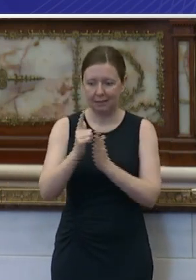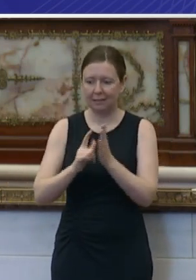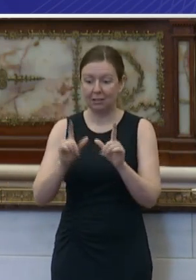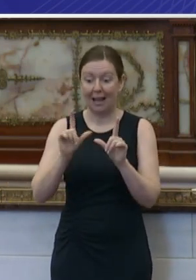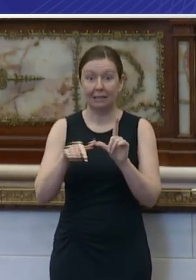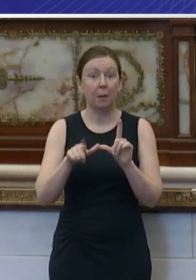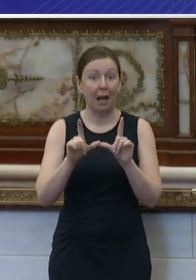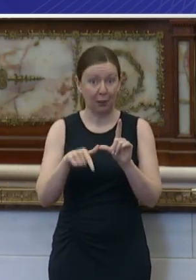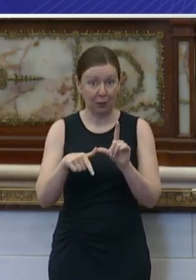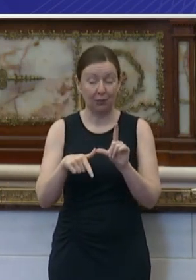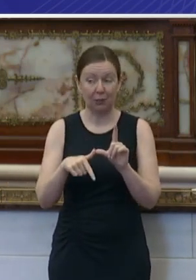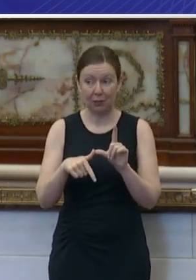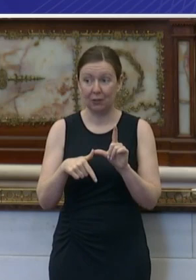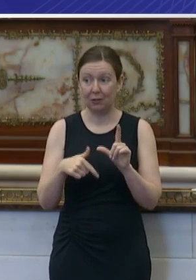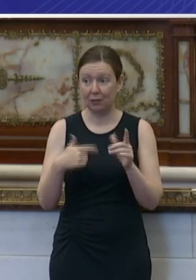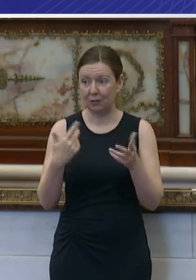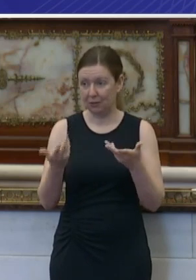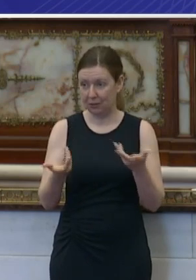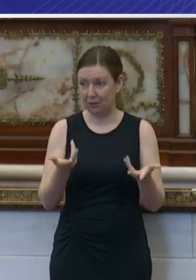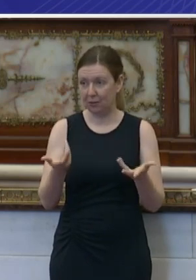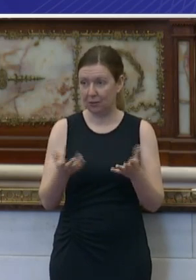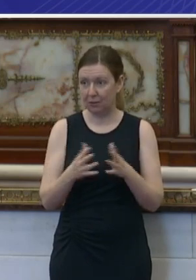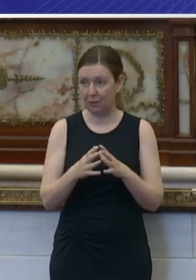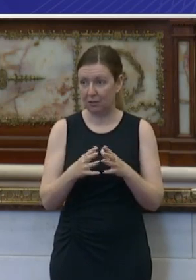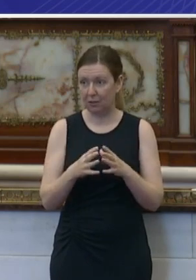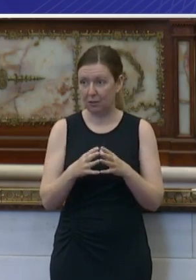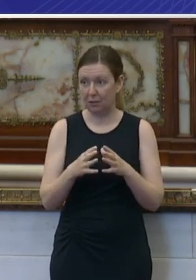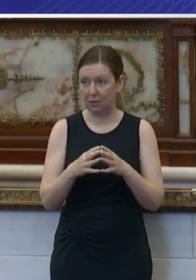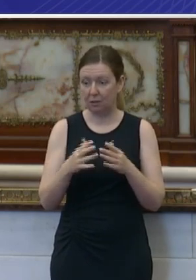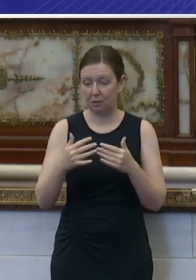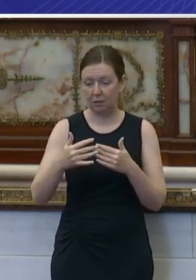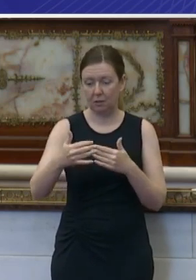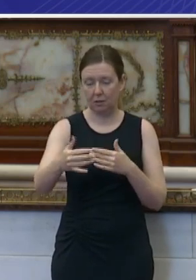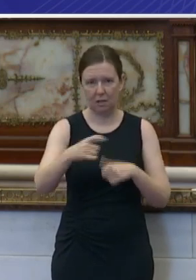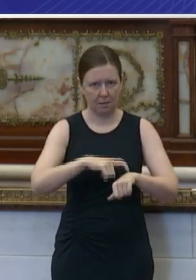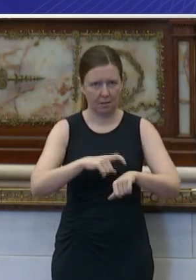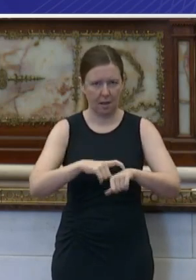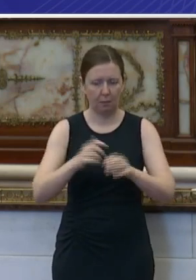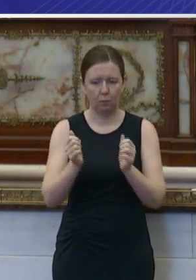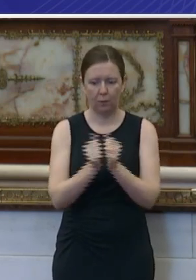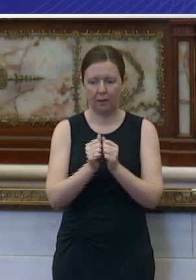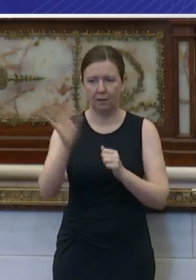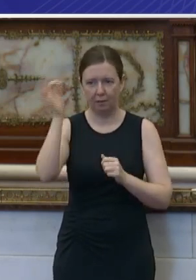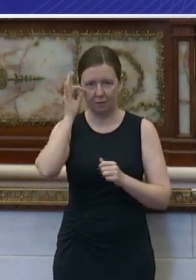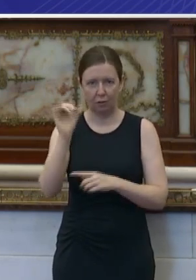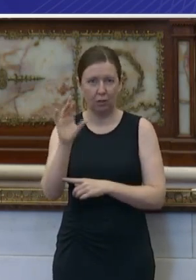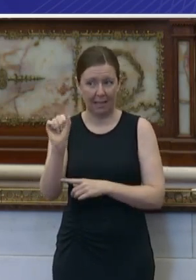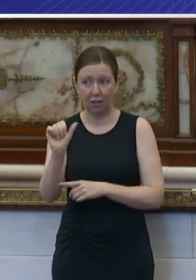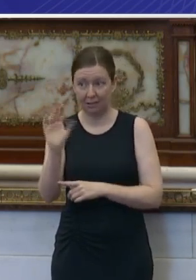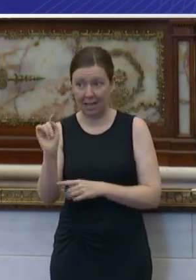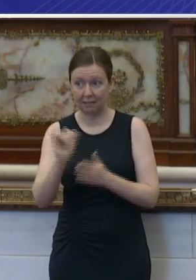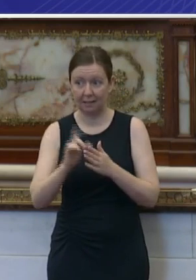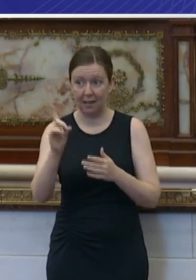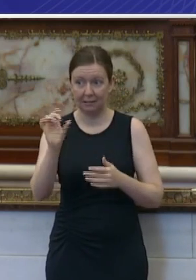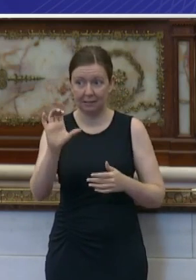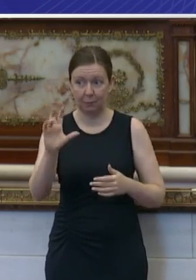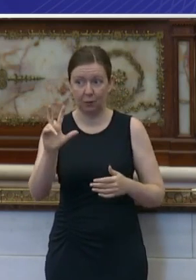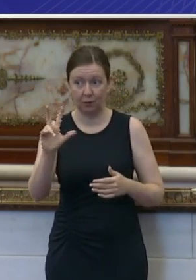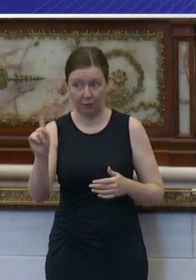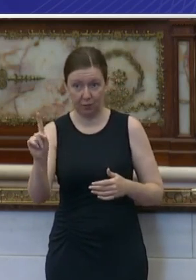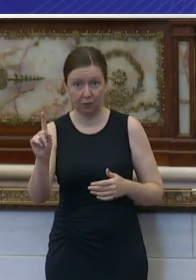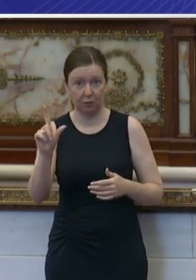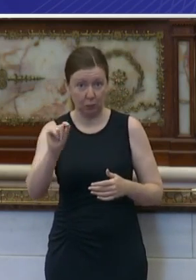expire at the Cochumer's time, along with the Federal CARES Act, which is December 31st of